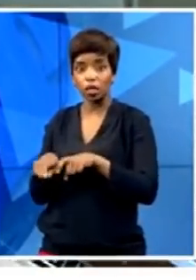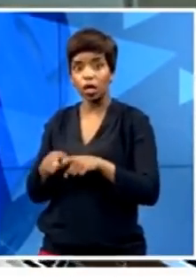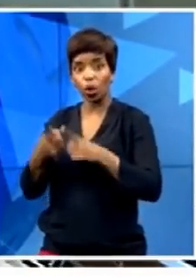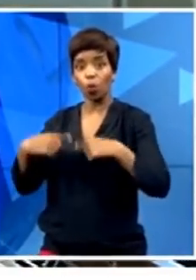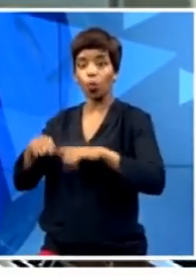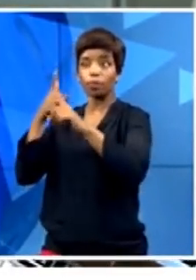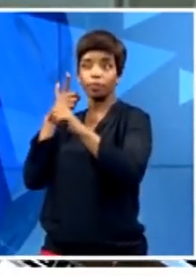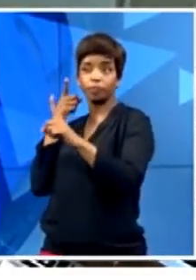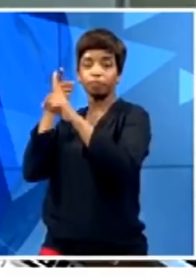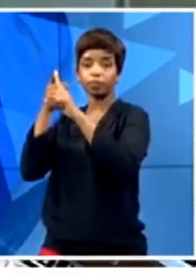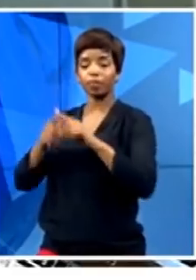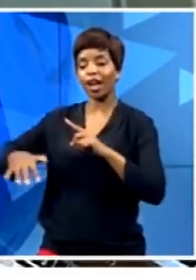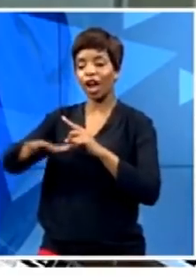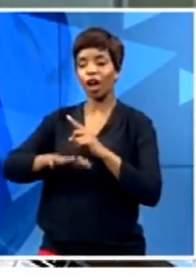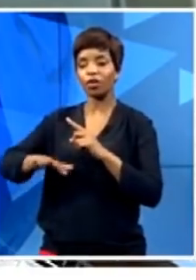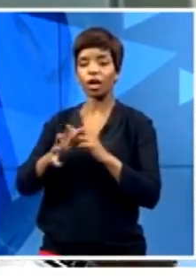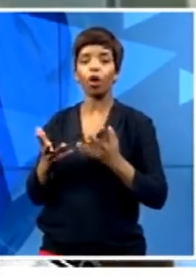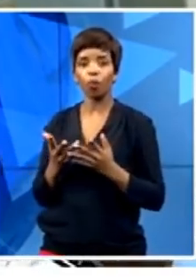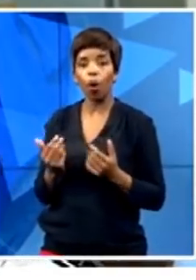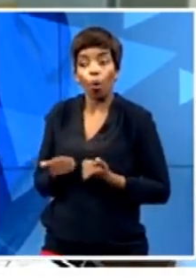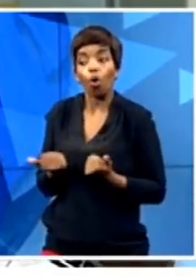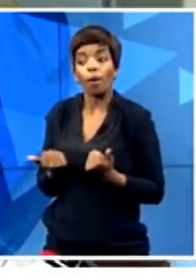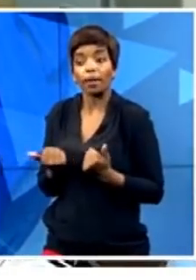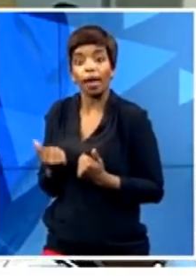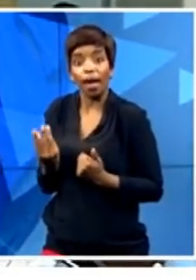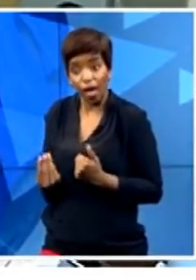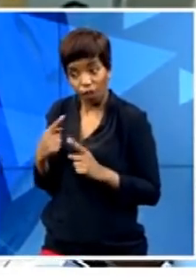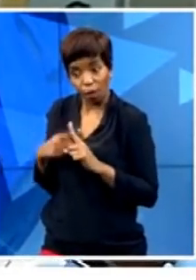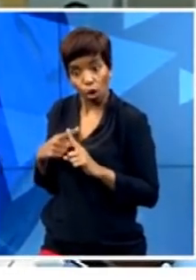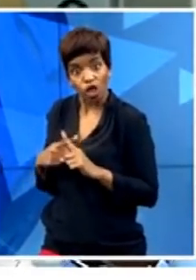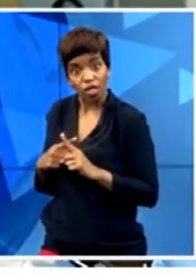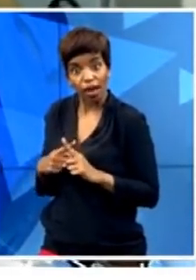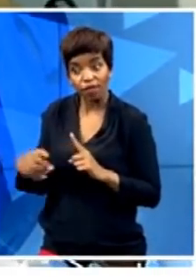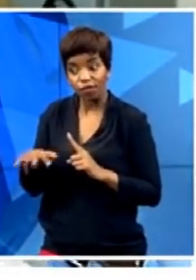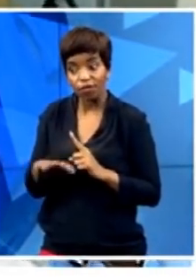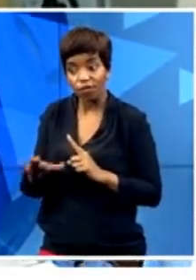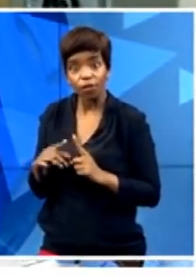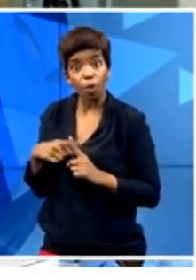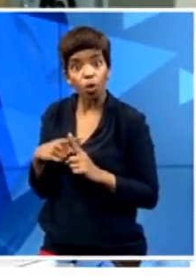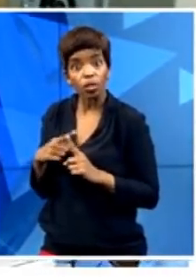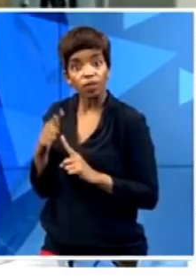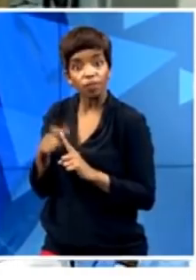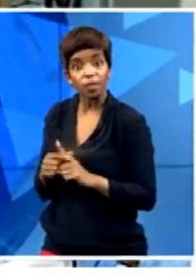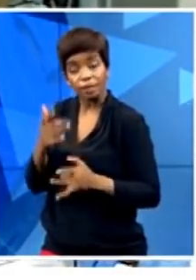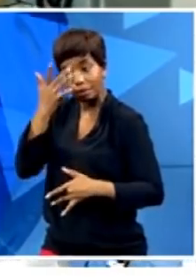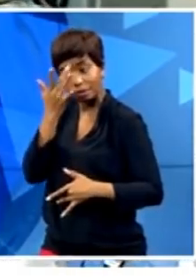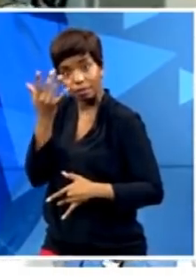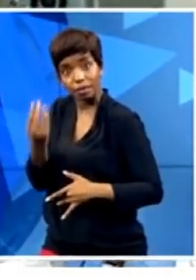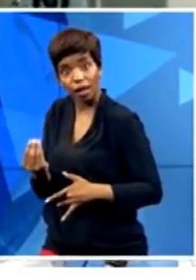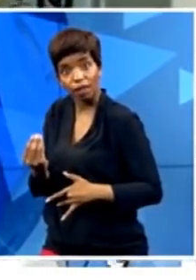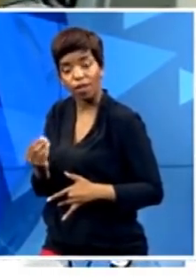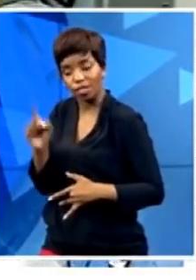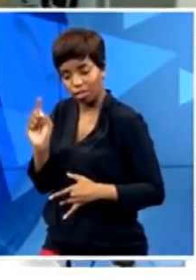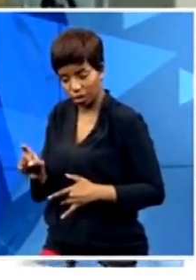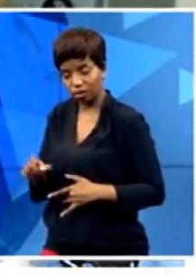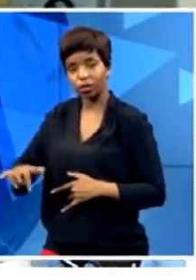positive cases already. So we want to start there. Make it a point that we're dealing with that area, definitely quarantine it in terms of a